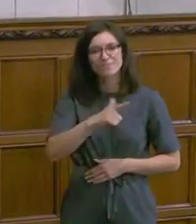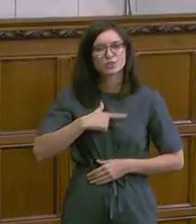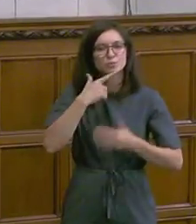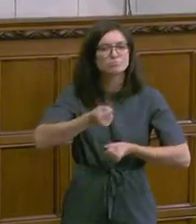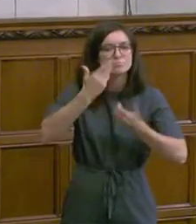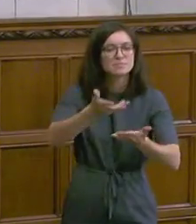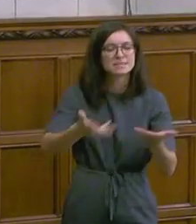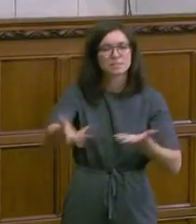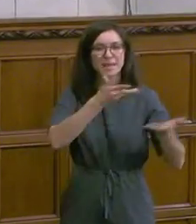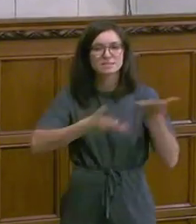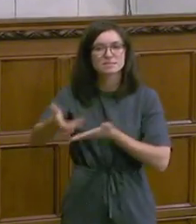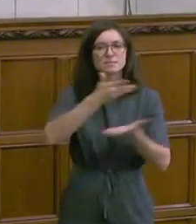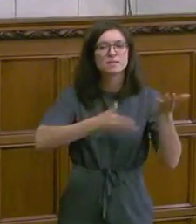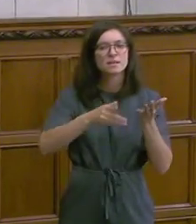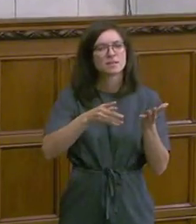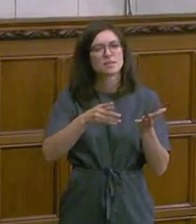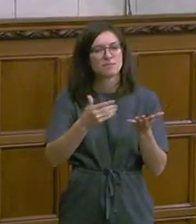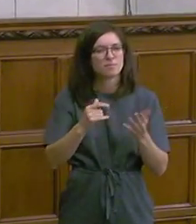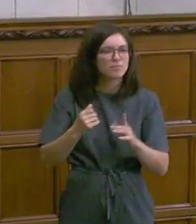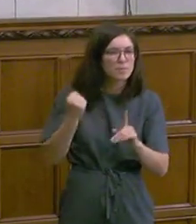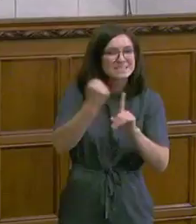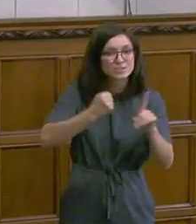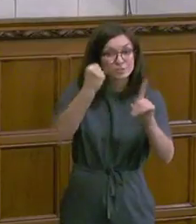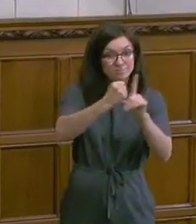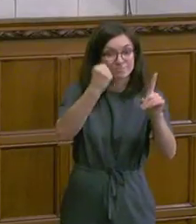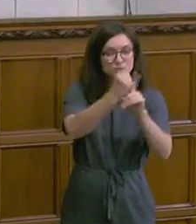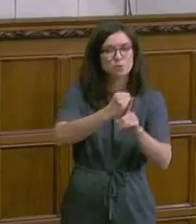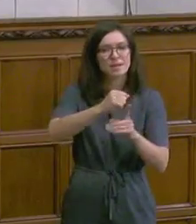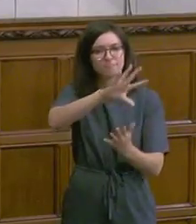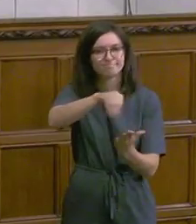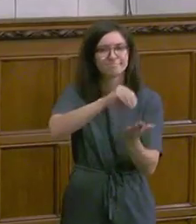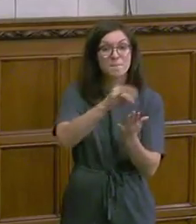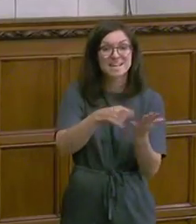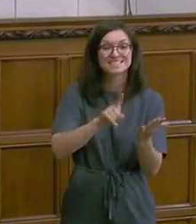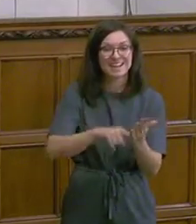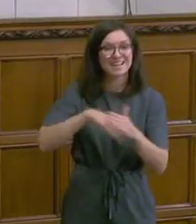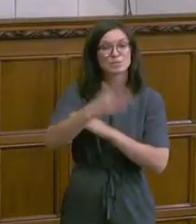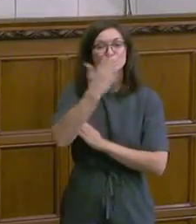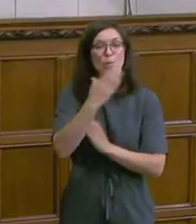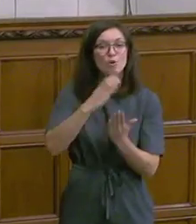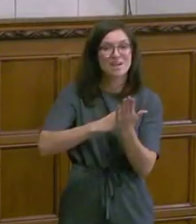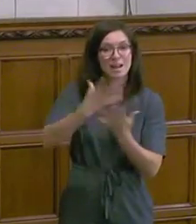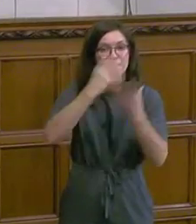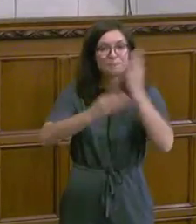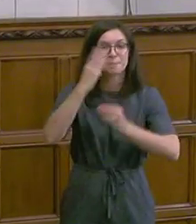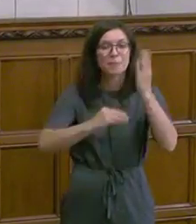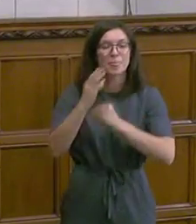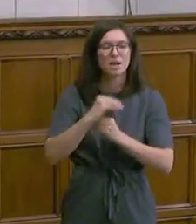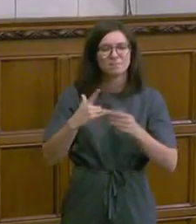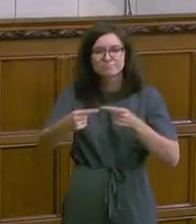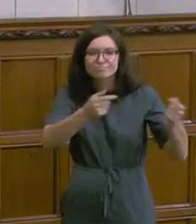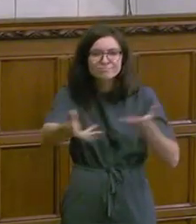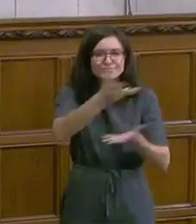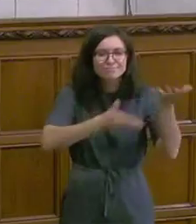response to the e-petition on making British Sign Language a part of the curriculum. Much of that debate was about giving deaf